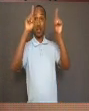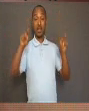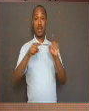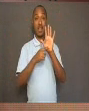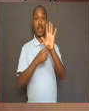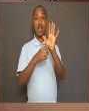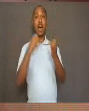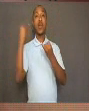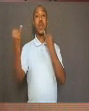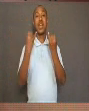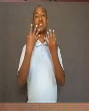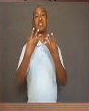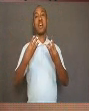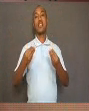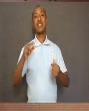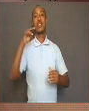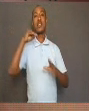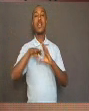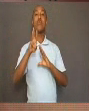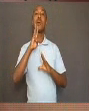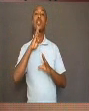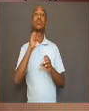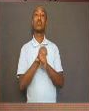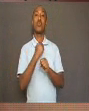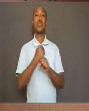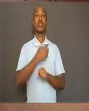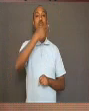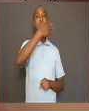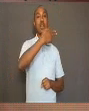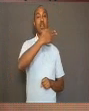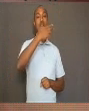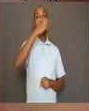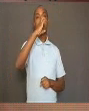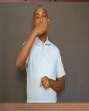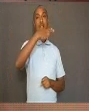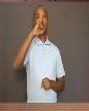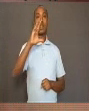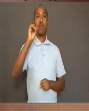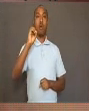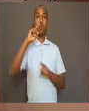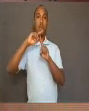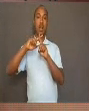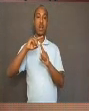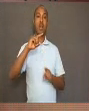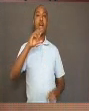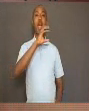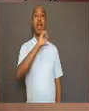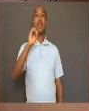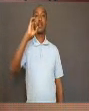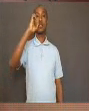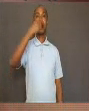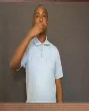ionizes slightly in water to produce hydronium ions and acetate ions.